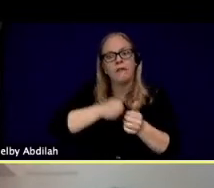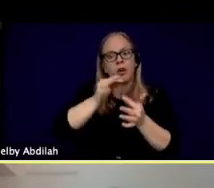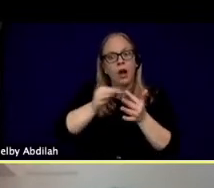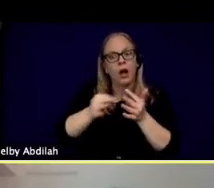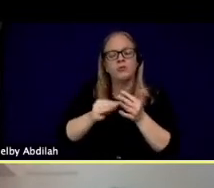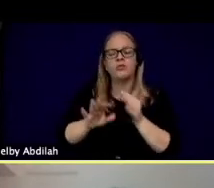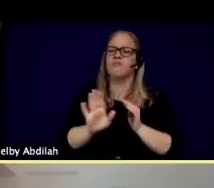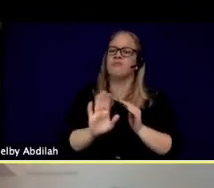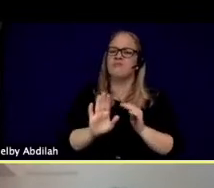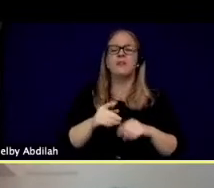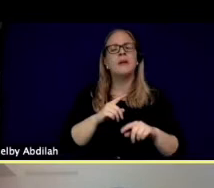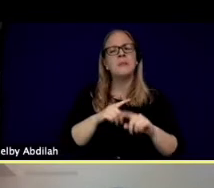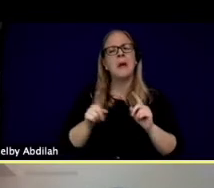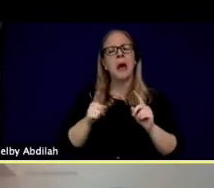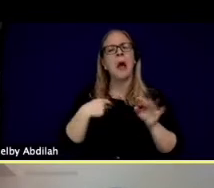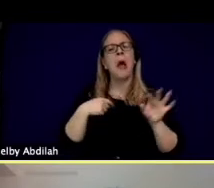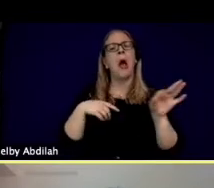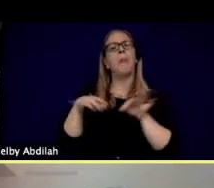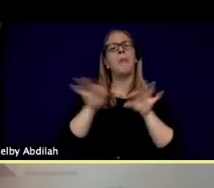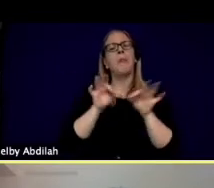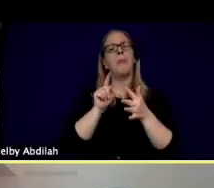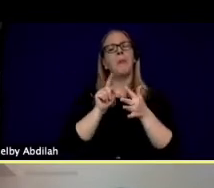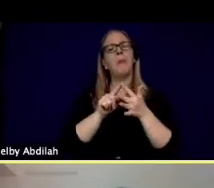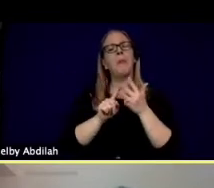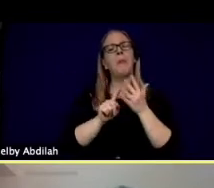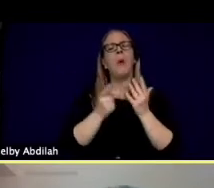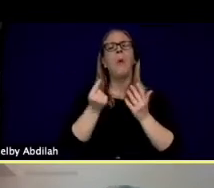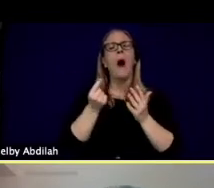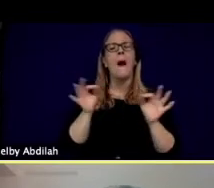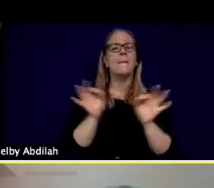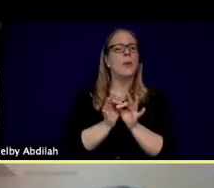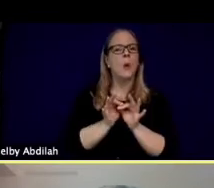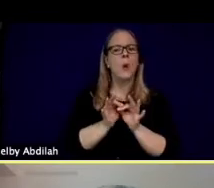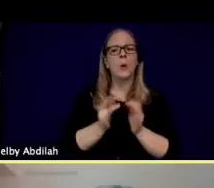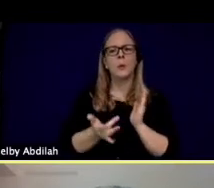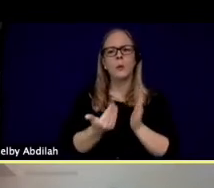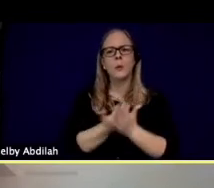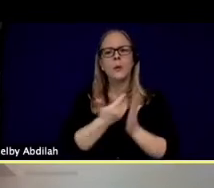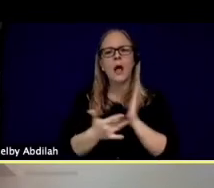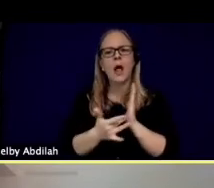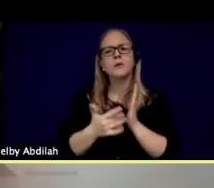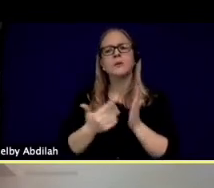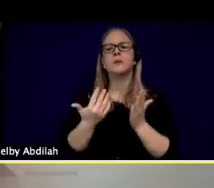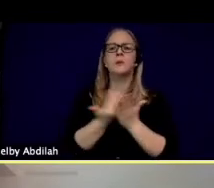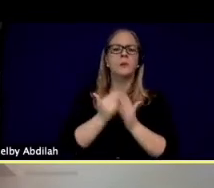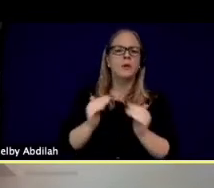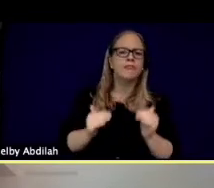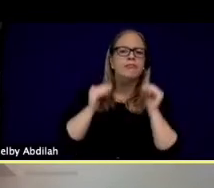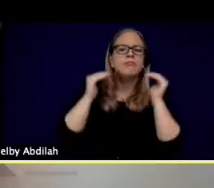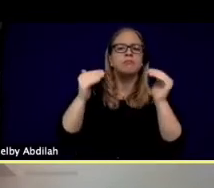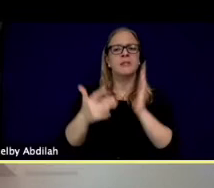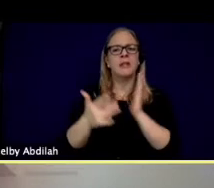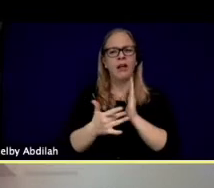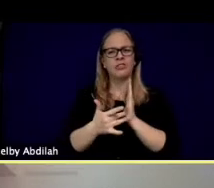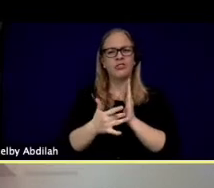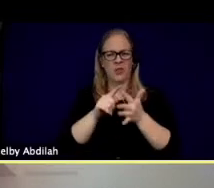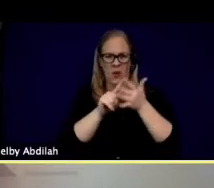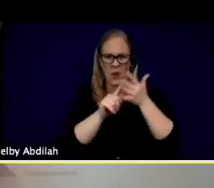but what I believe to be very important advances that have occurred that have made a difference in the lives of